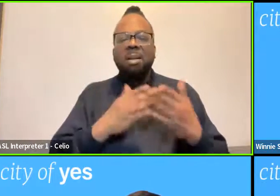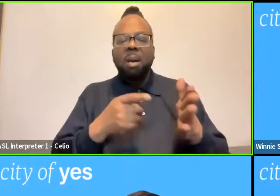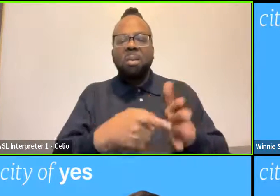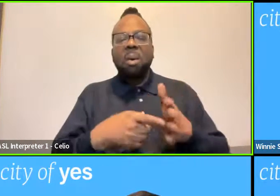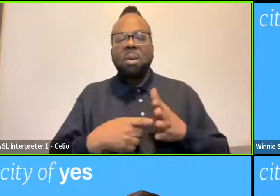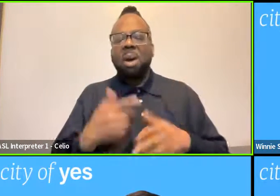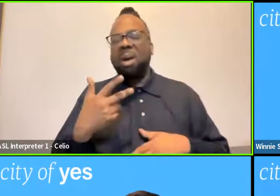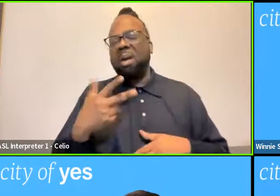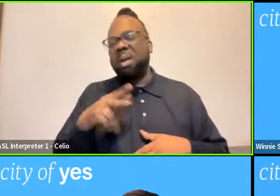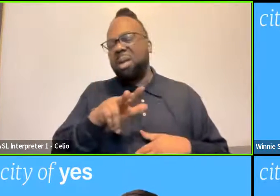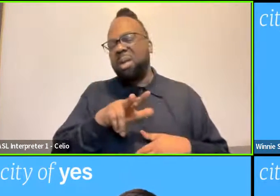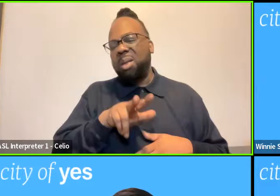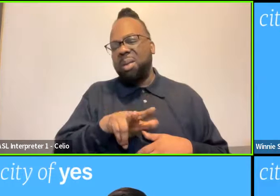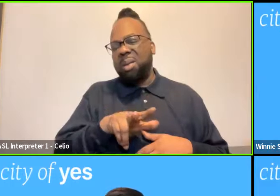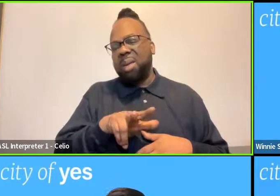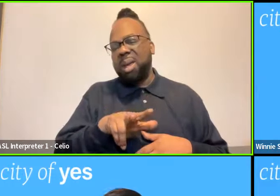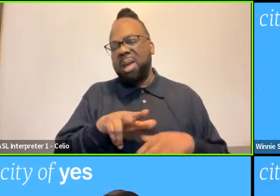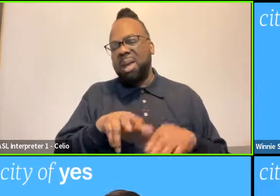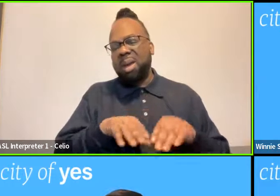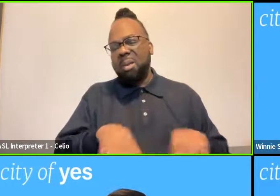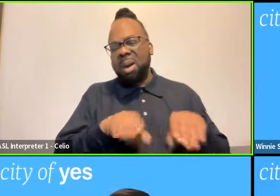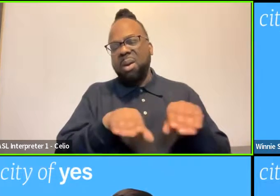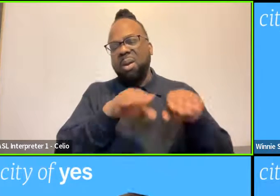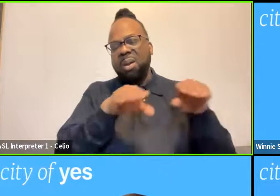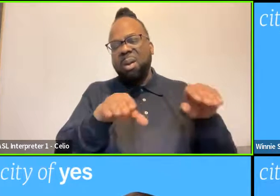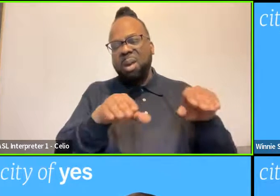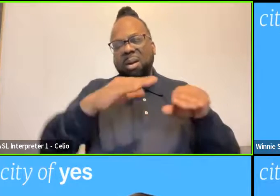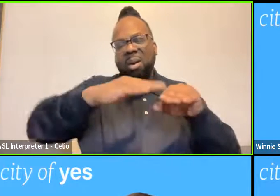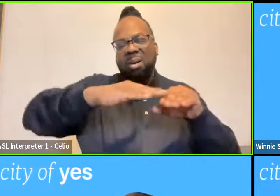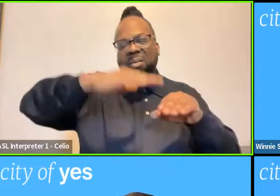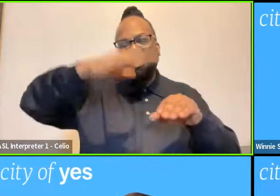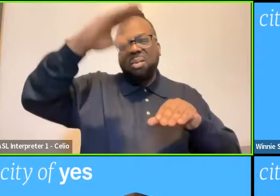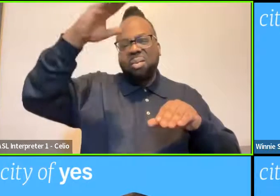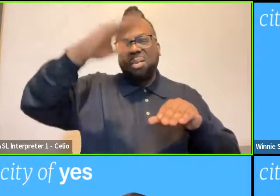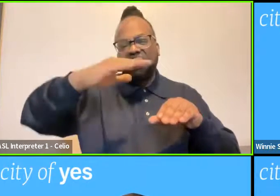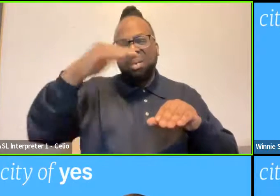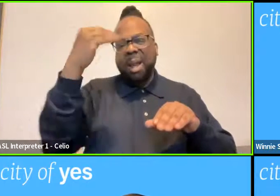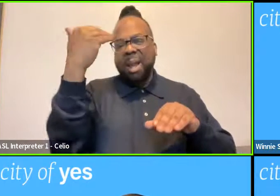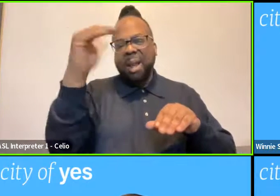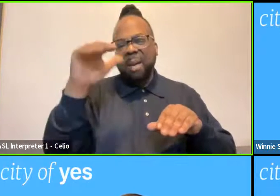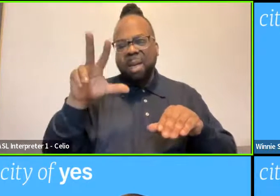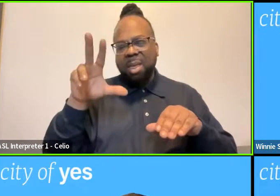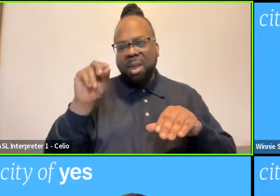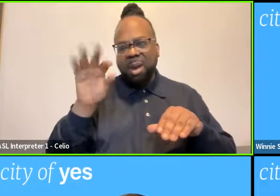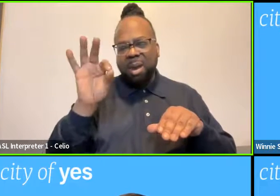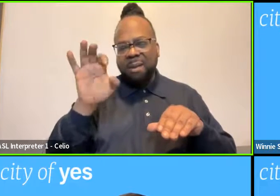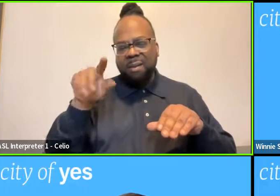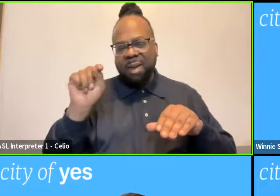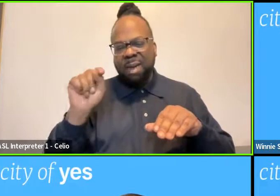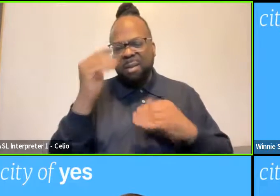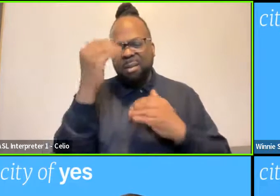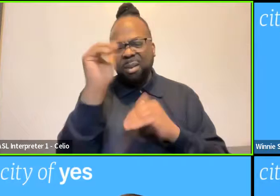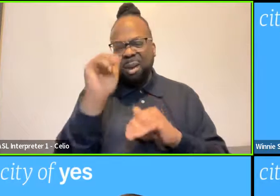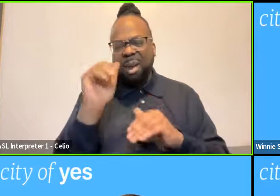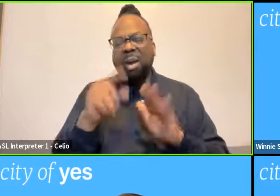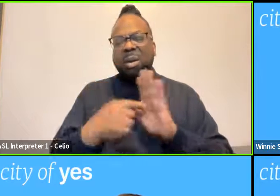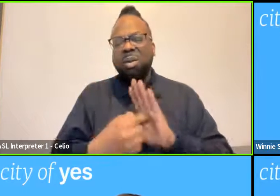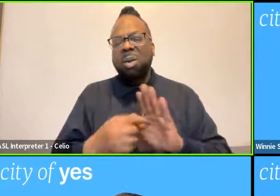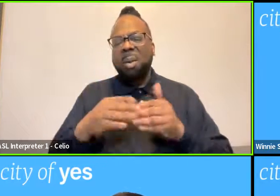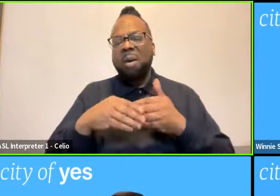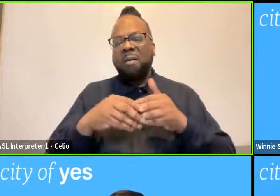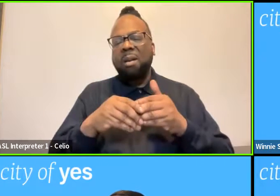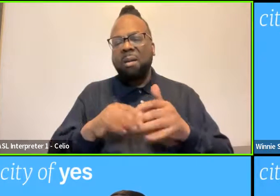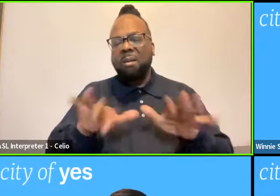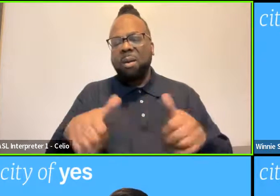stories or 30 feet in order to provide flexibility for some of those more challenging sites that Winnie mentioned.